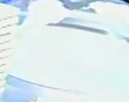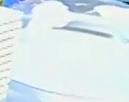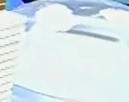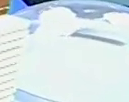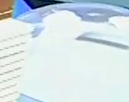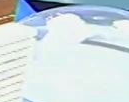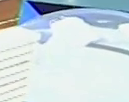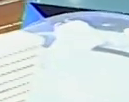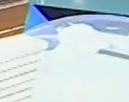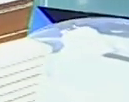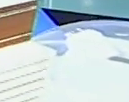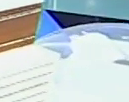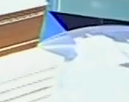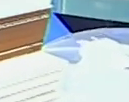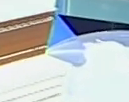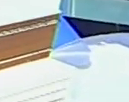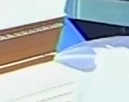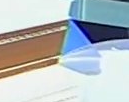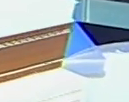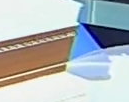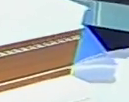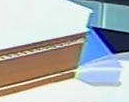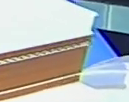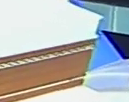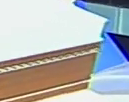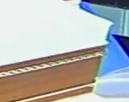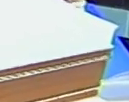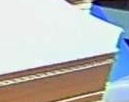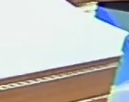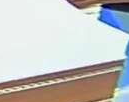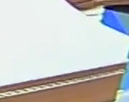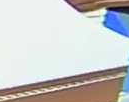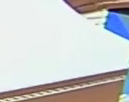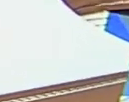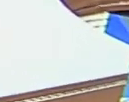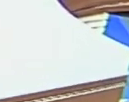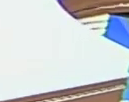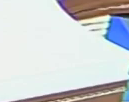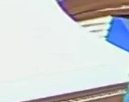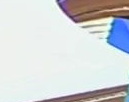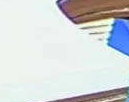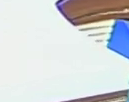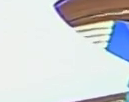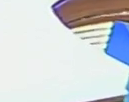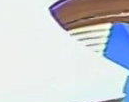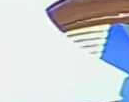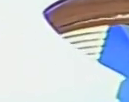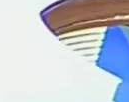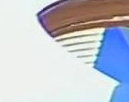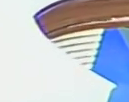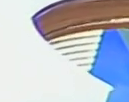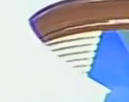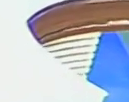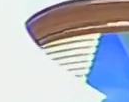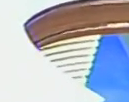Good evening and welcome to KTN Prime this Tuesday, the 28th day of February 2017. We're so glad you've made the time